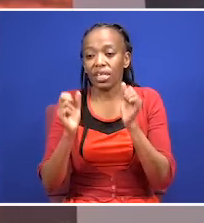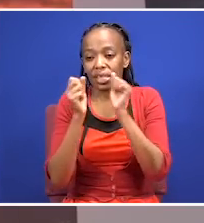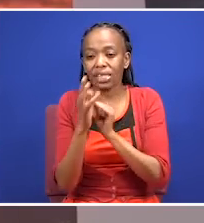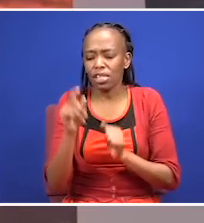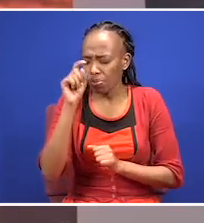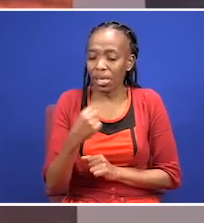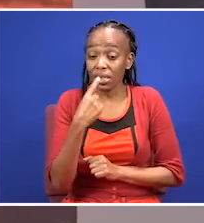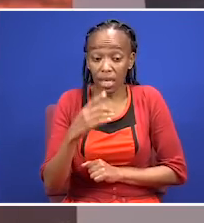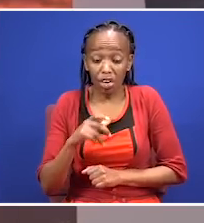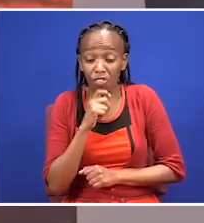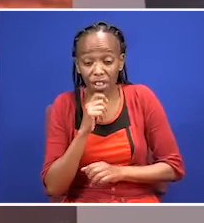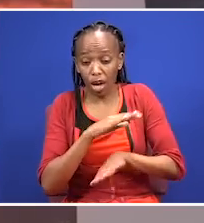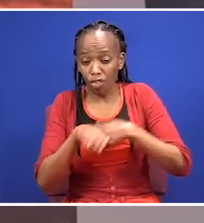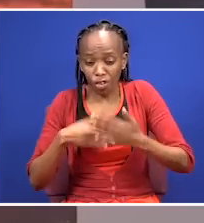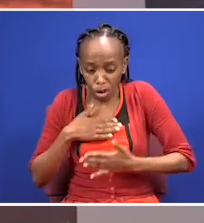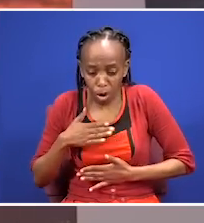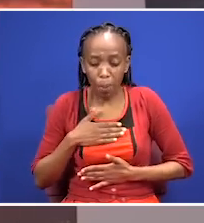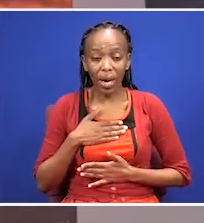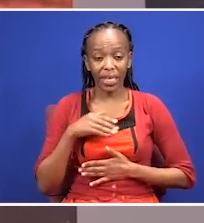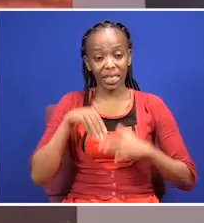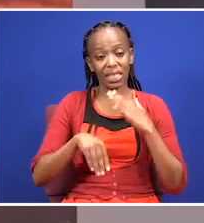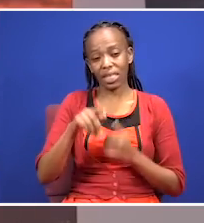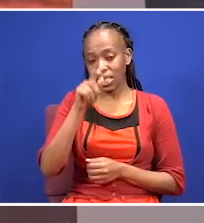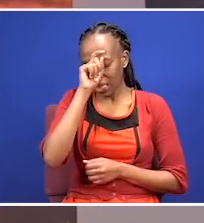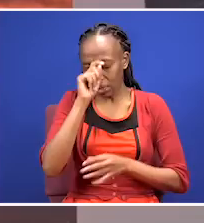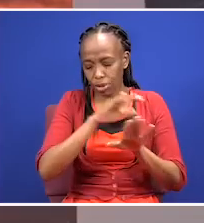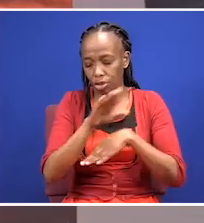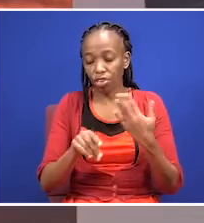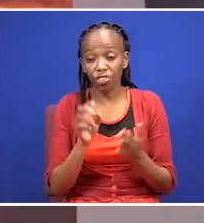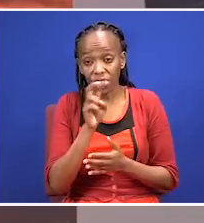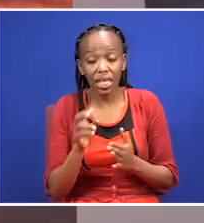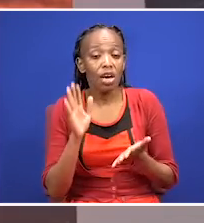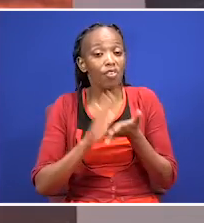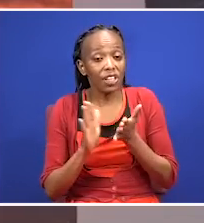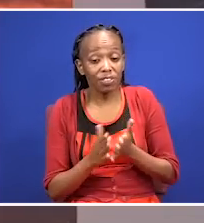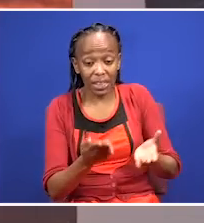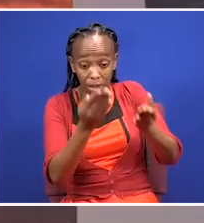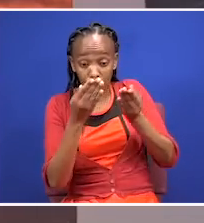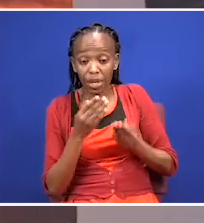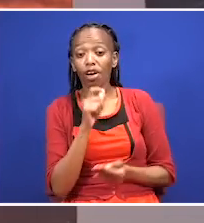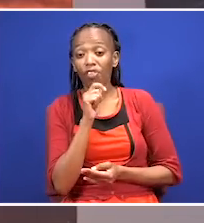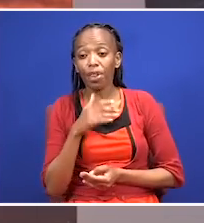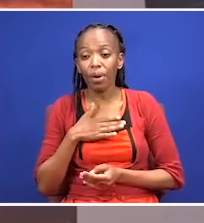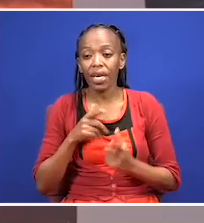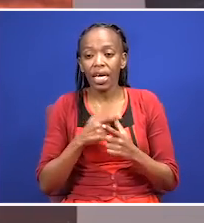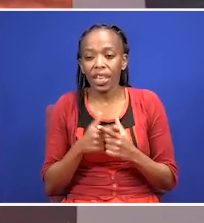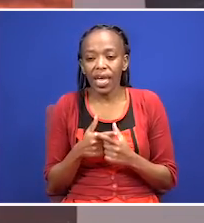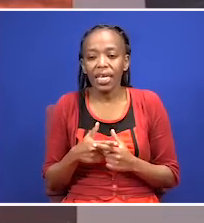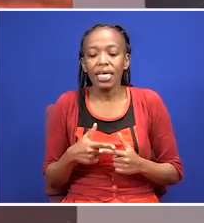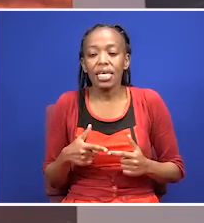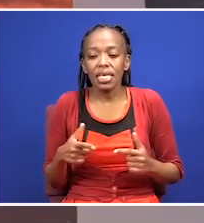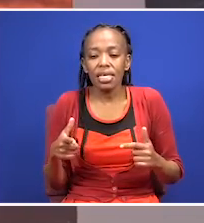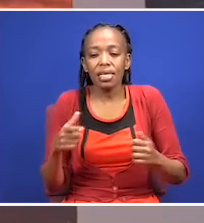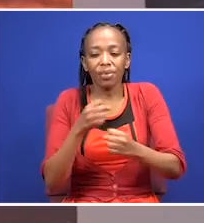my father of all my honor in egypt and of all that you have seen hurry and bring my father down here then he fell upon his brother